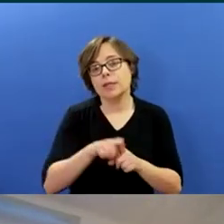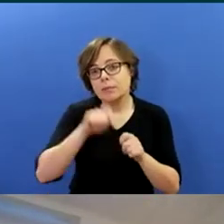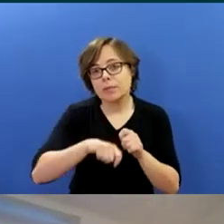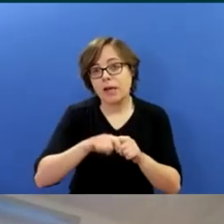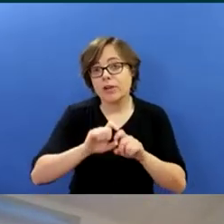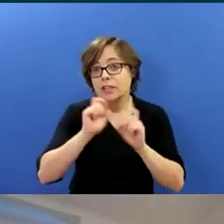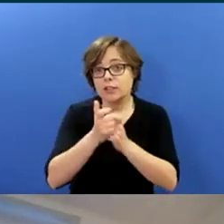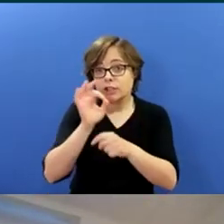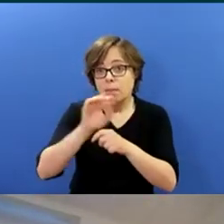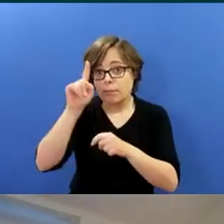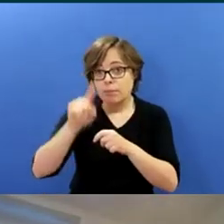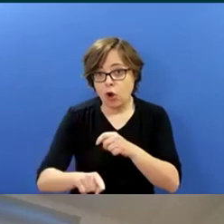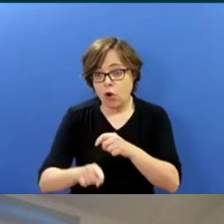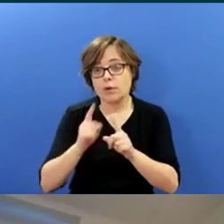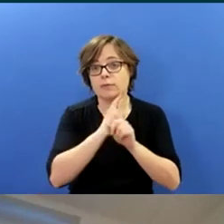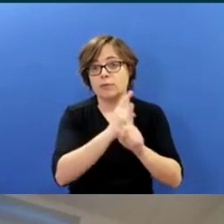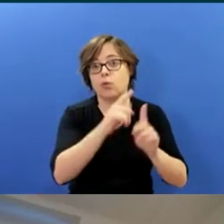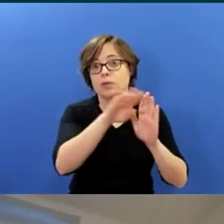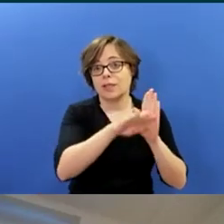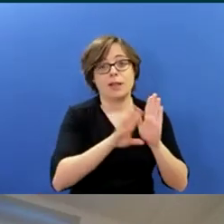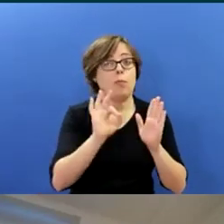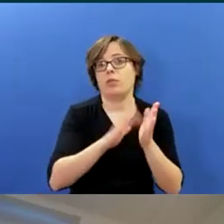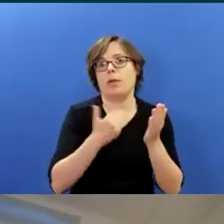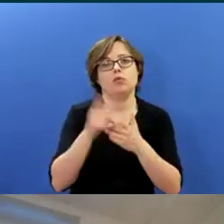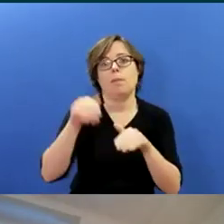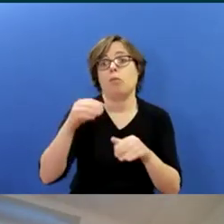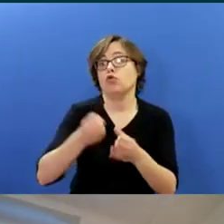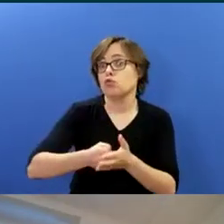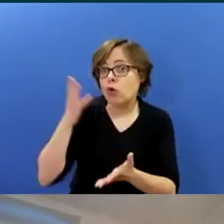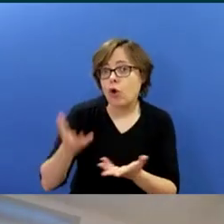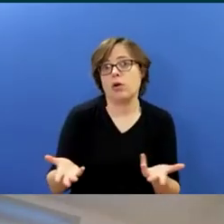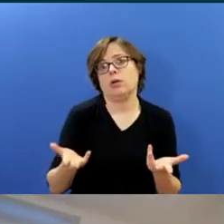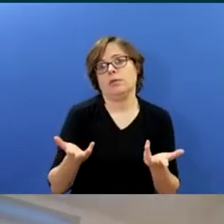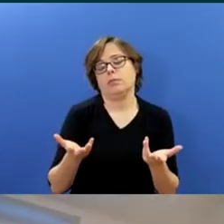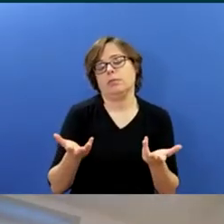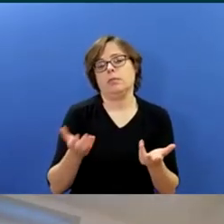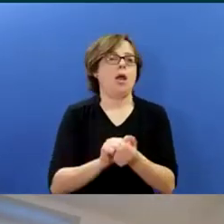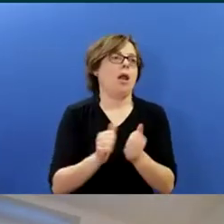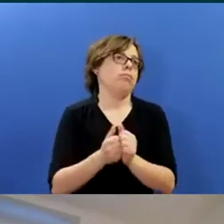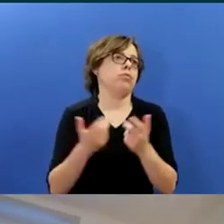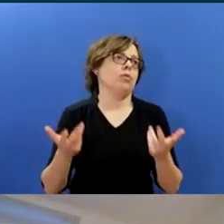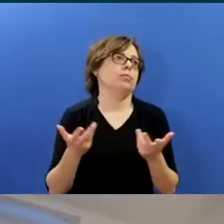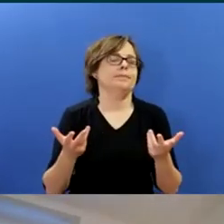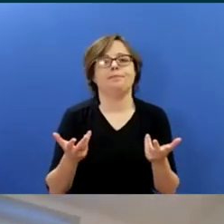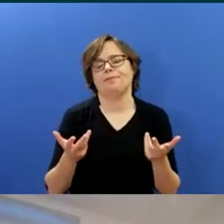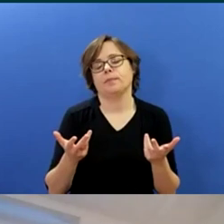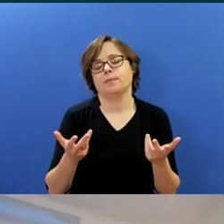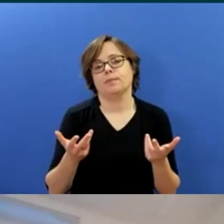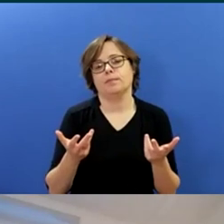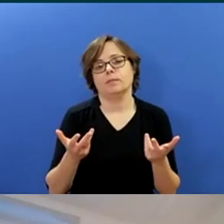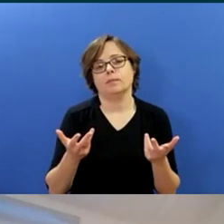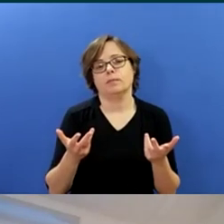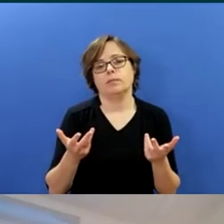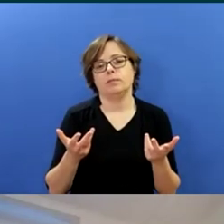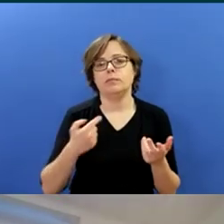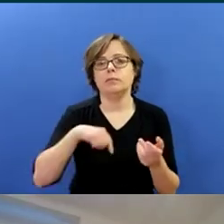they were too expensive. They tried to concretize the budget together with our contractor, and